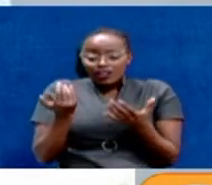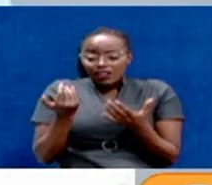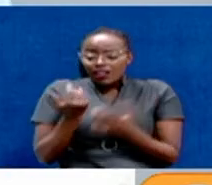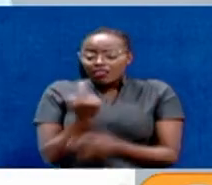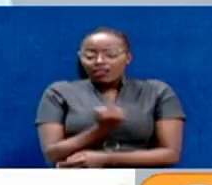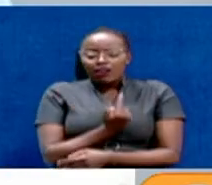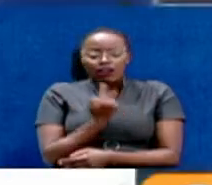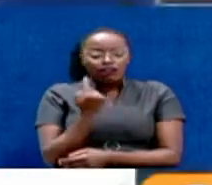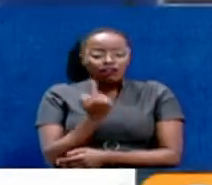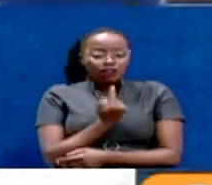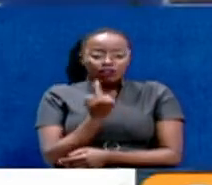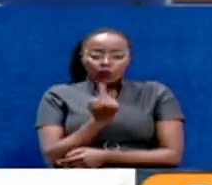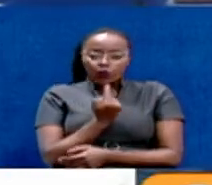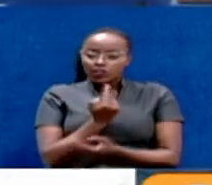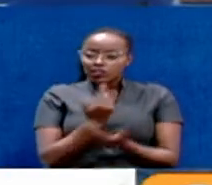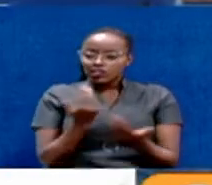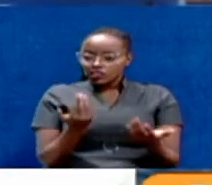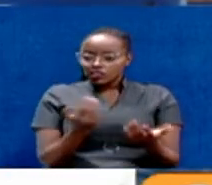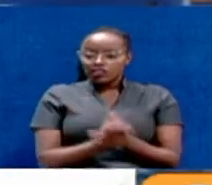loneliness,